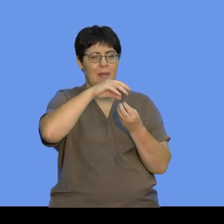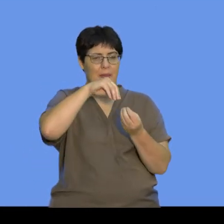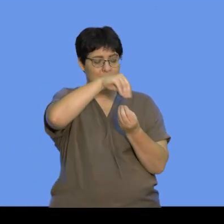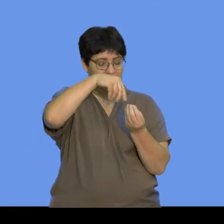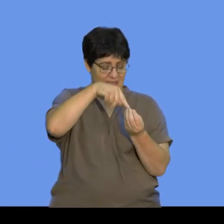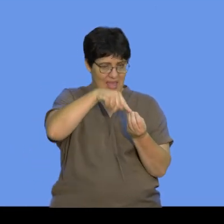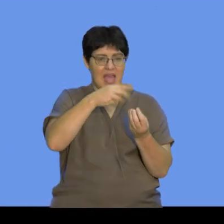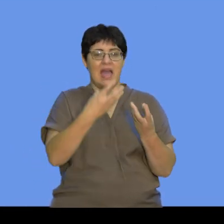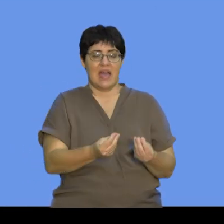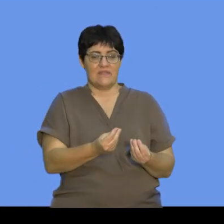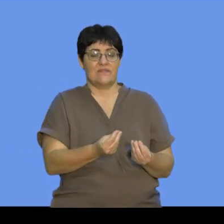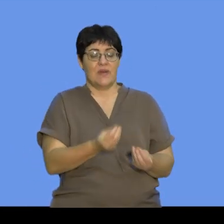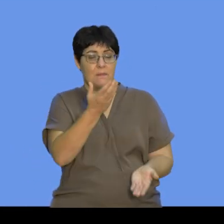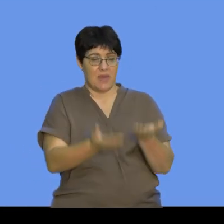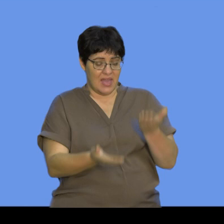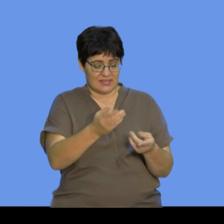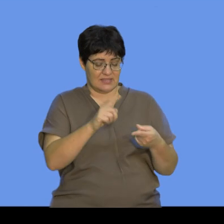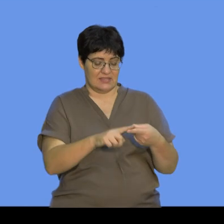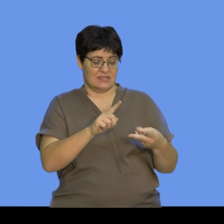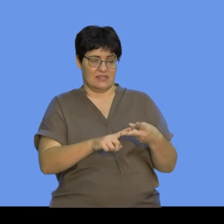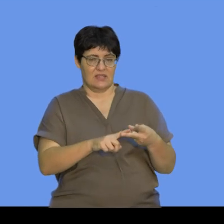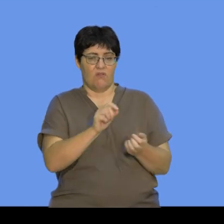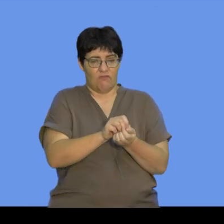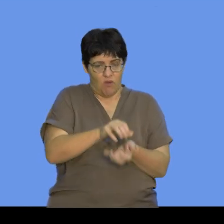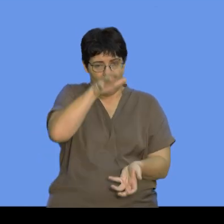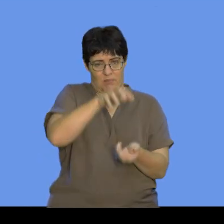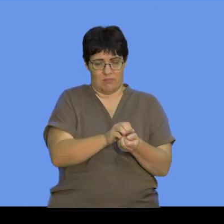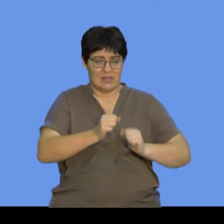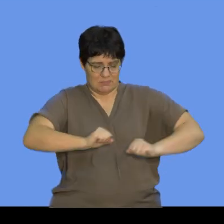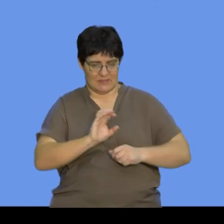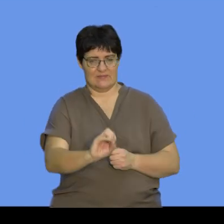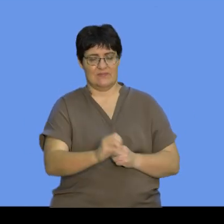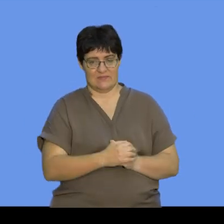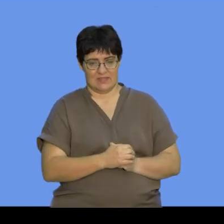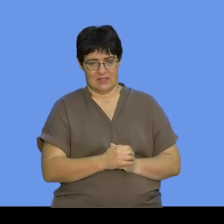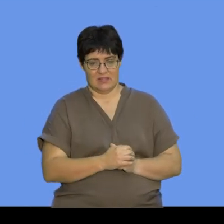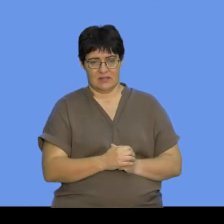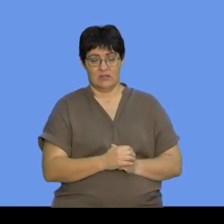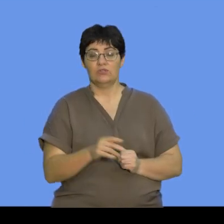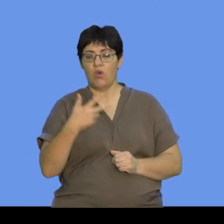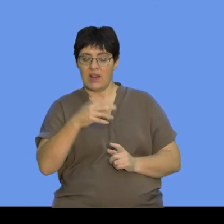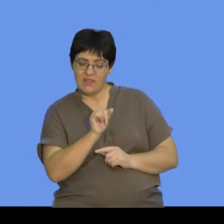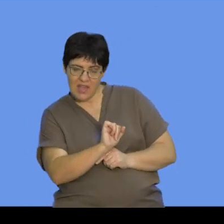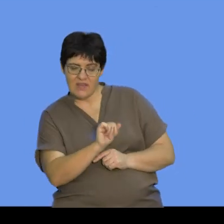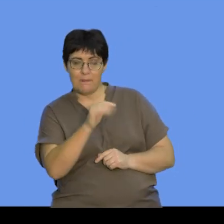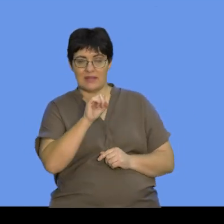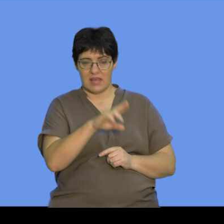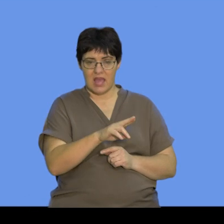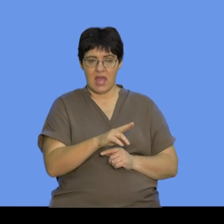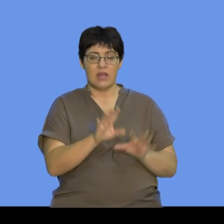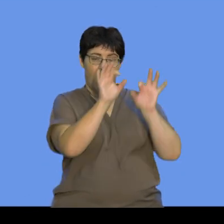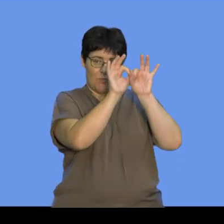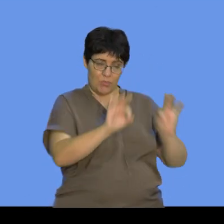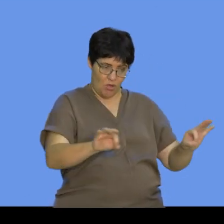that has got mass and occupies space. That's the volume part of it. So, okay, so we classified matter into pure